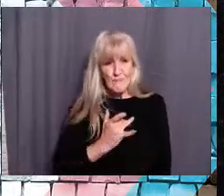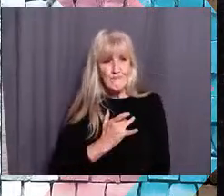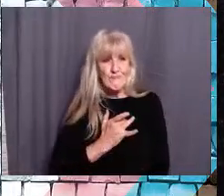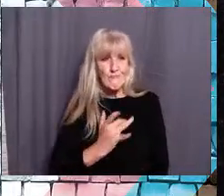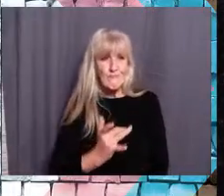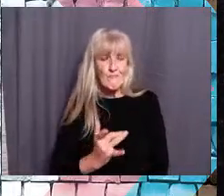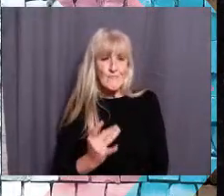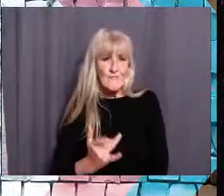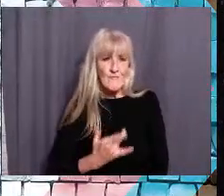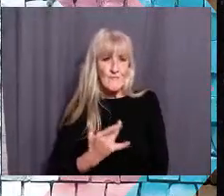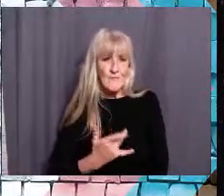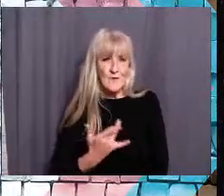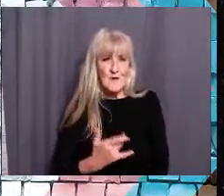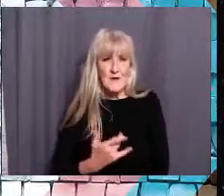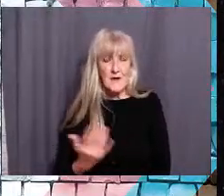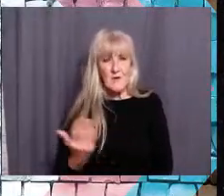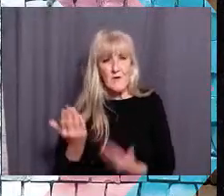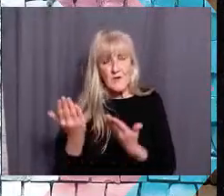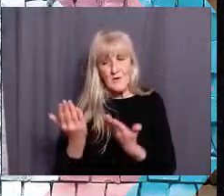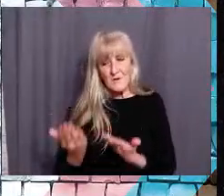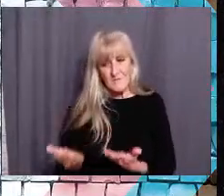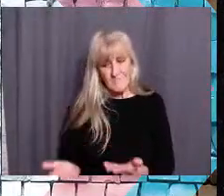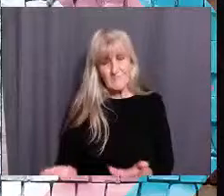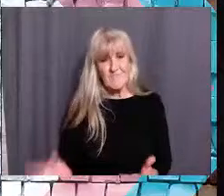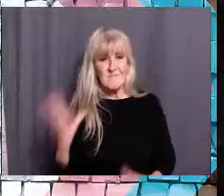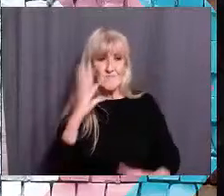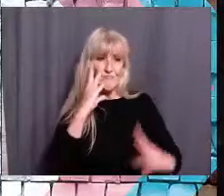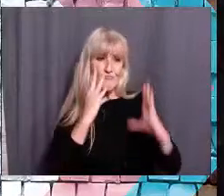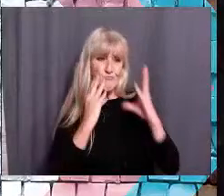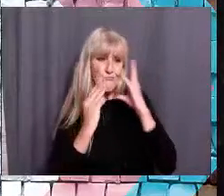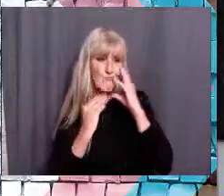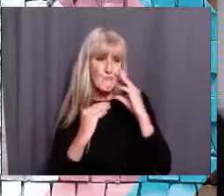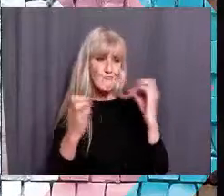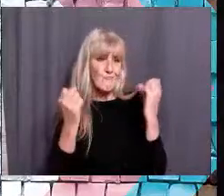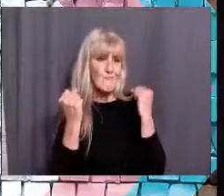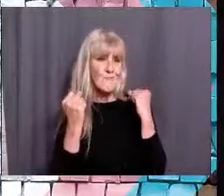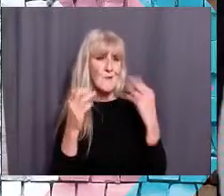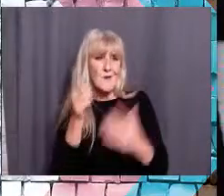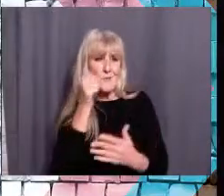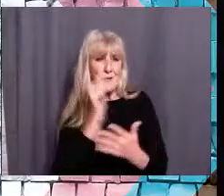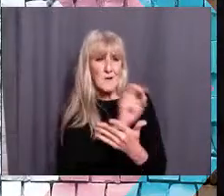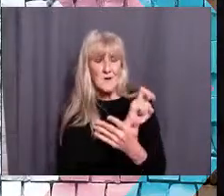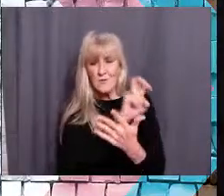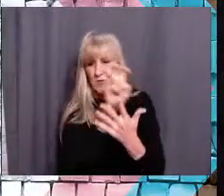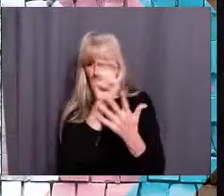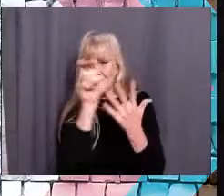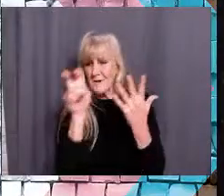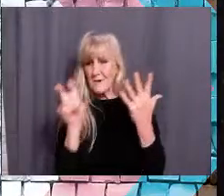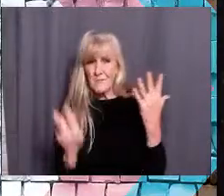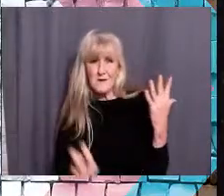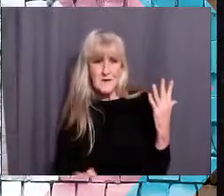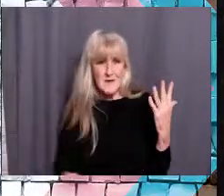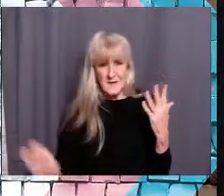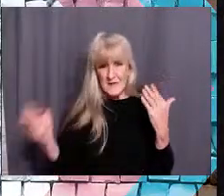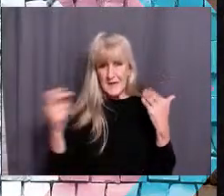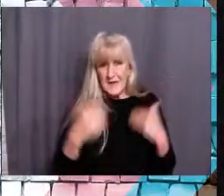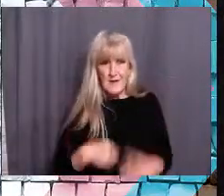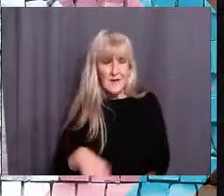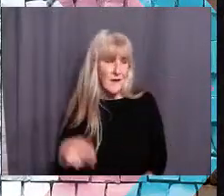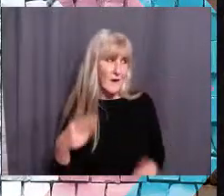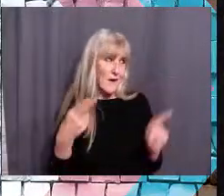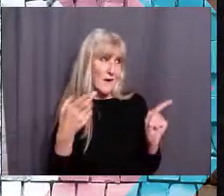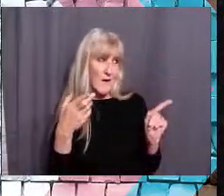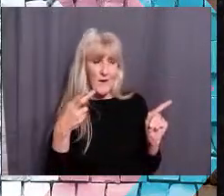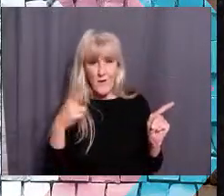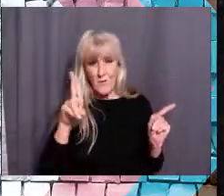world. He's had more girls than Howard Hughes had money, and